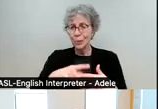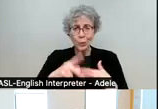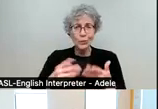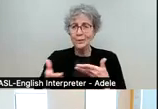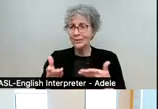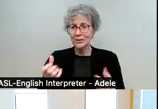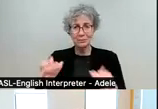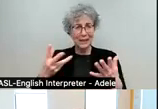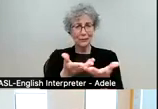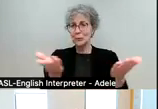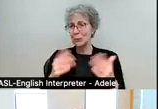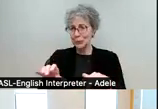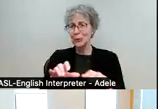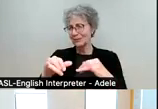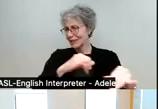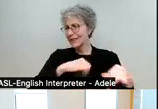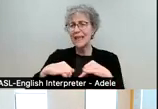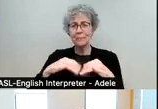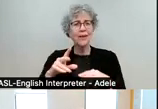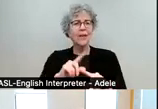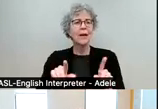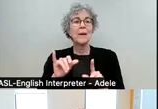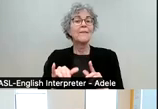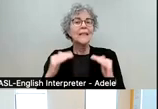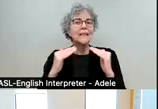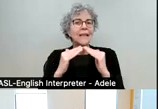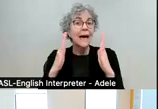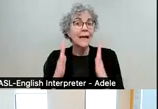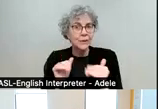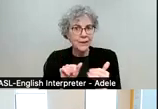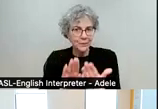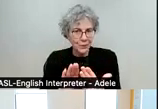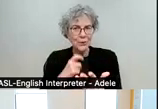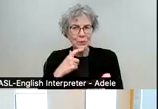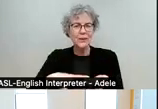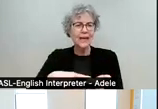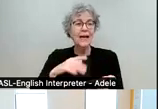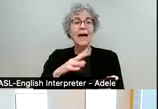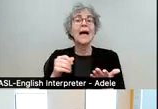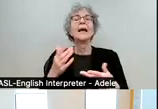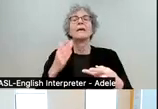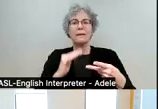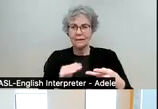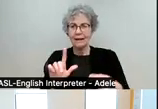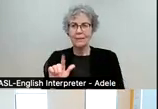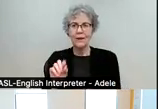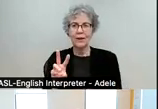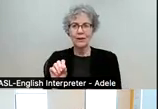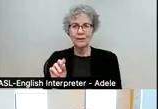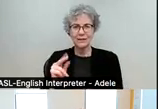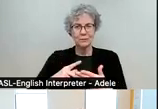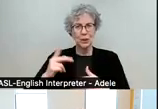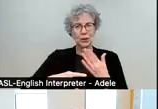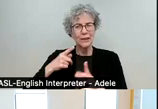many of us do. So, but we're going to spend a lot of time talking about this particular housing approach and then the Lawson project in